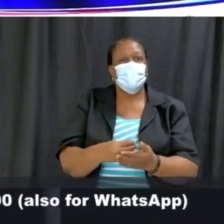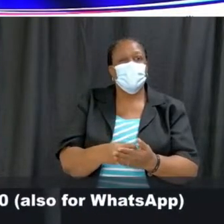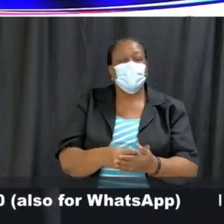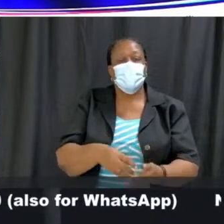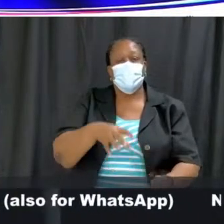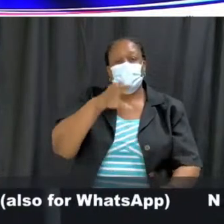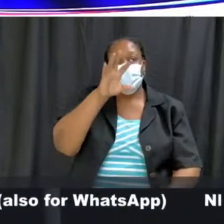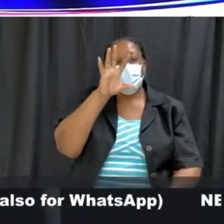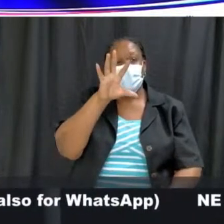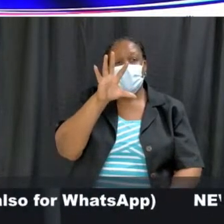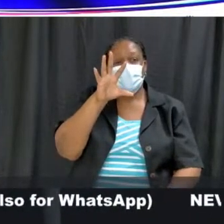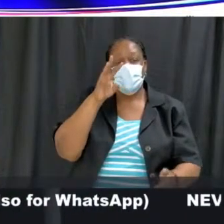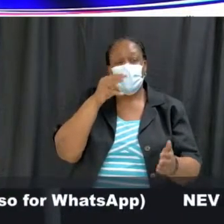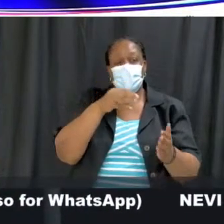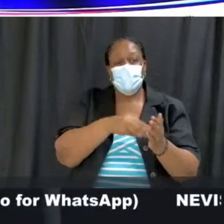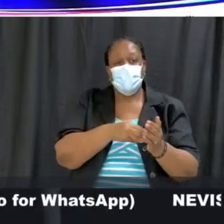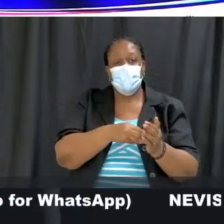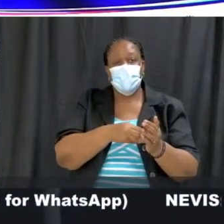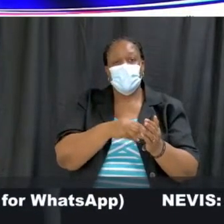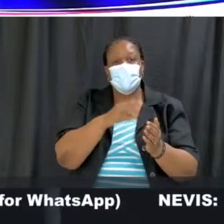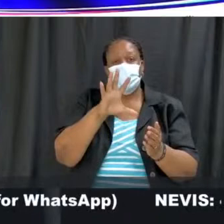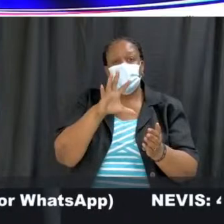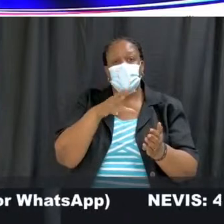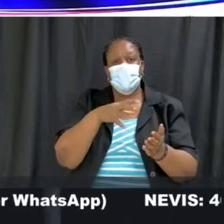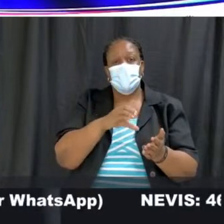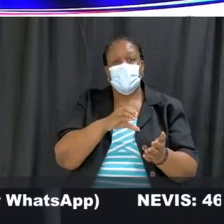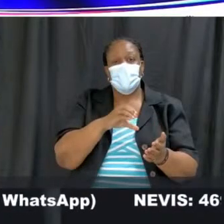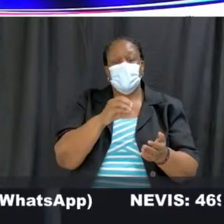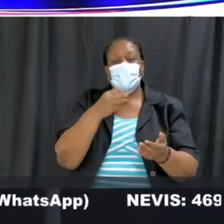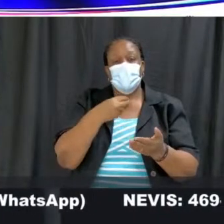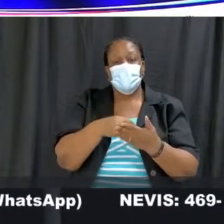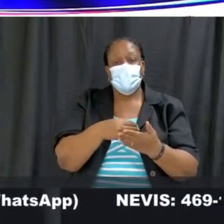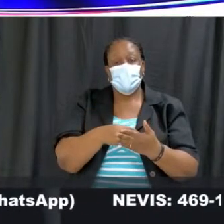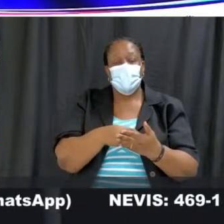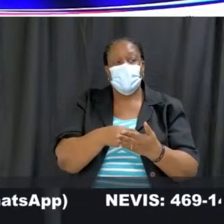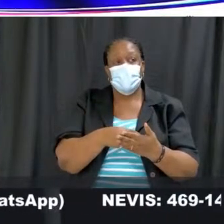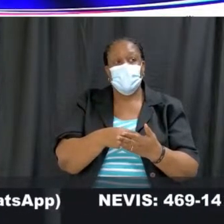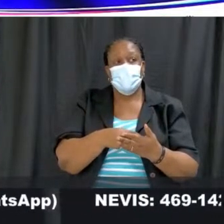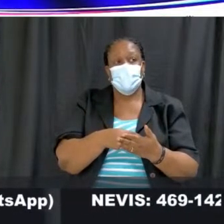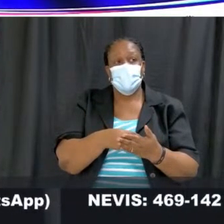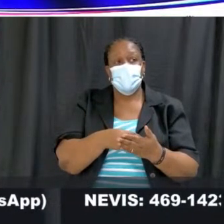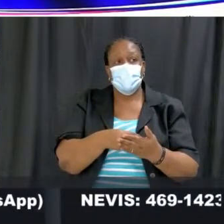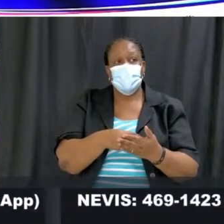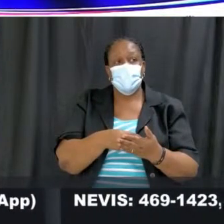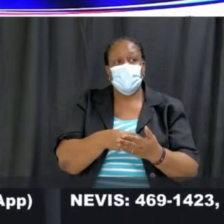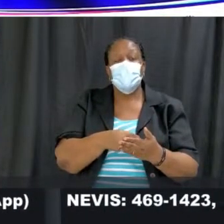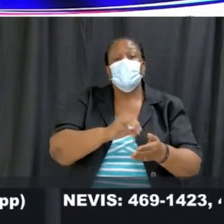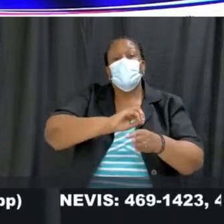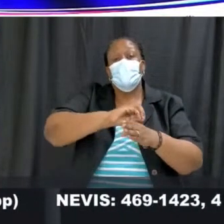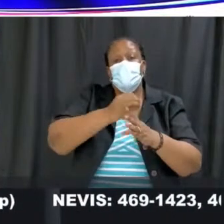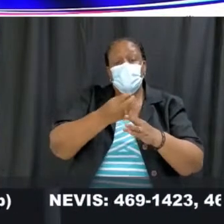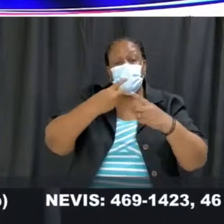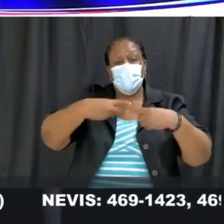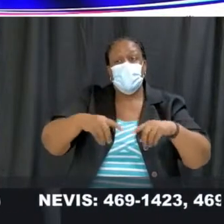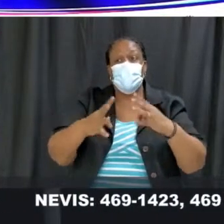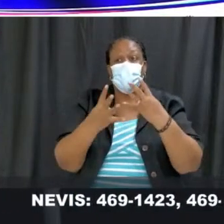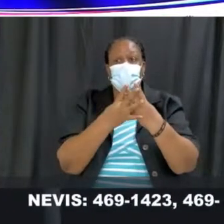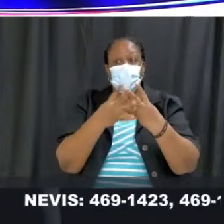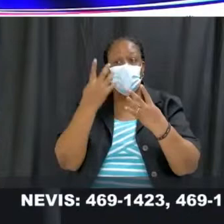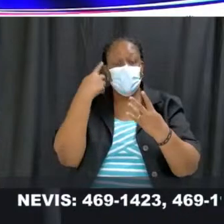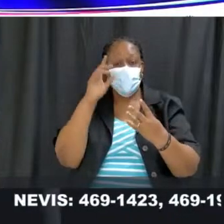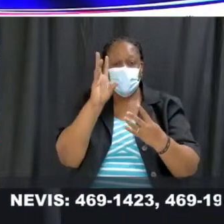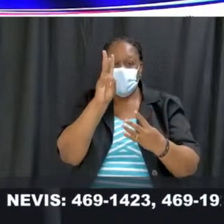$5,500 or to a term of imprisonment not exceeding 6 months or to both such fine